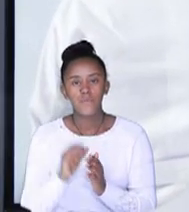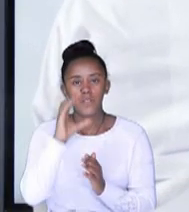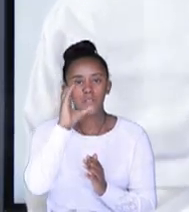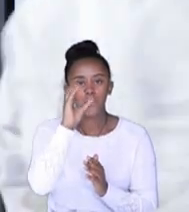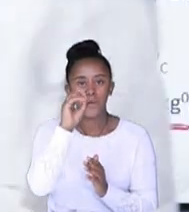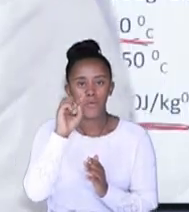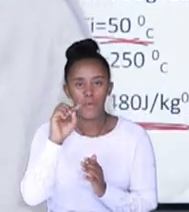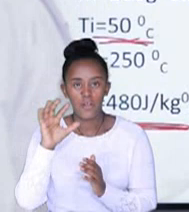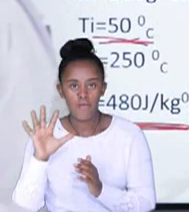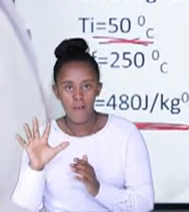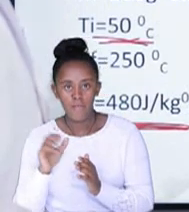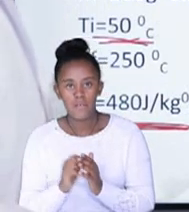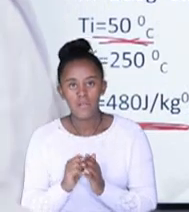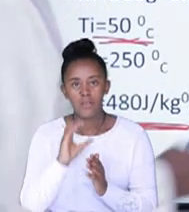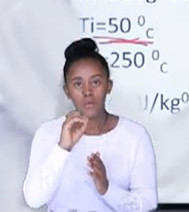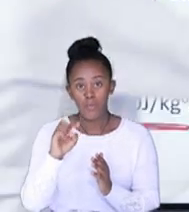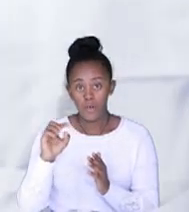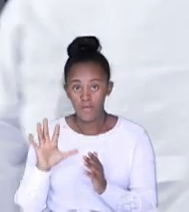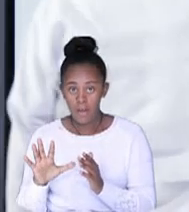zero point five